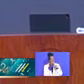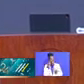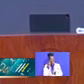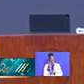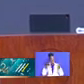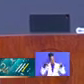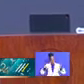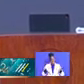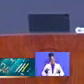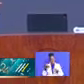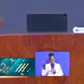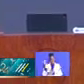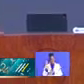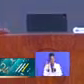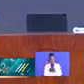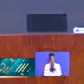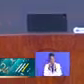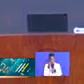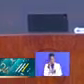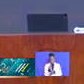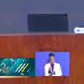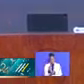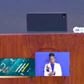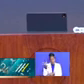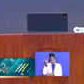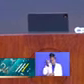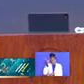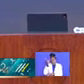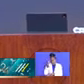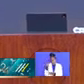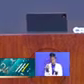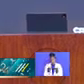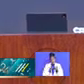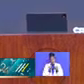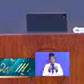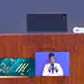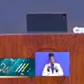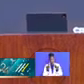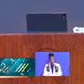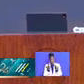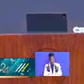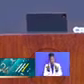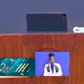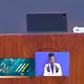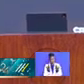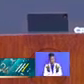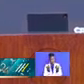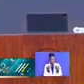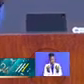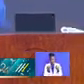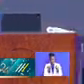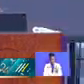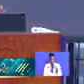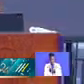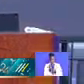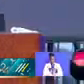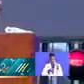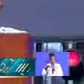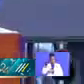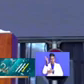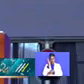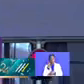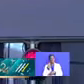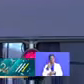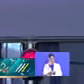see the Pres of God and so Satan has perverse what God originally meant